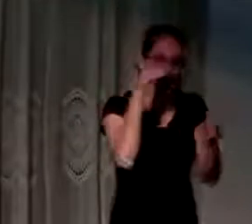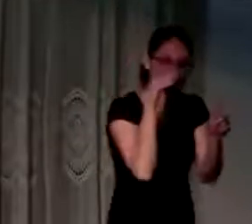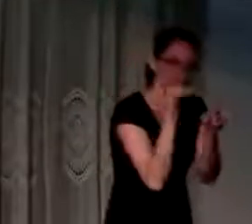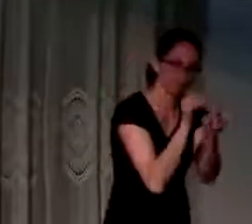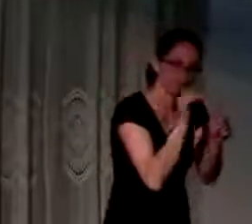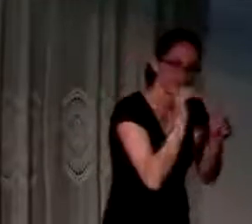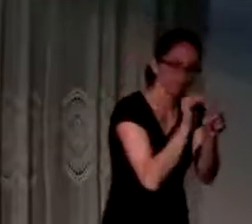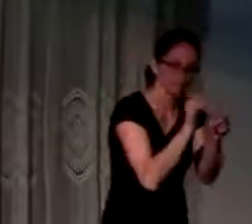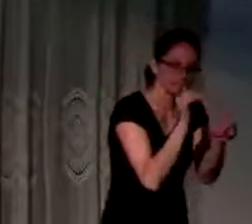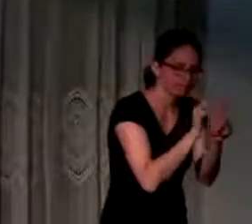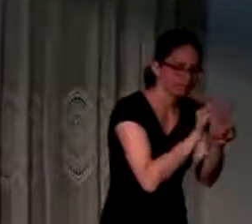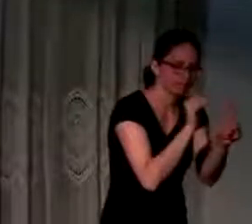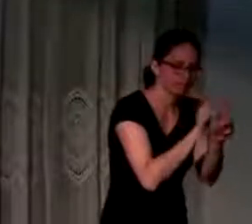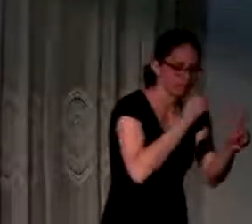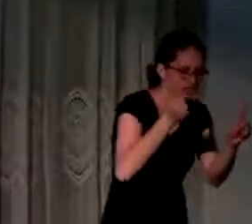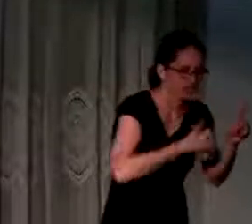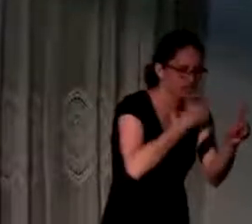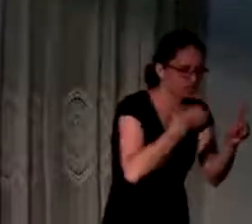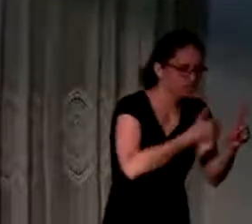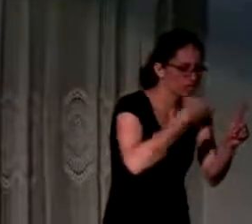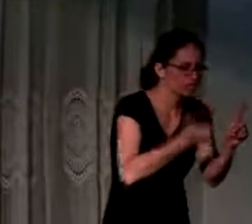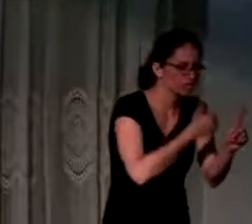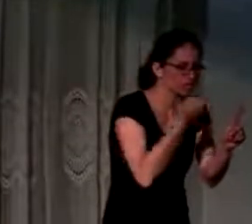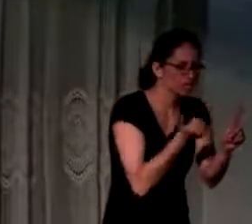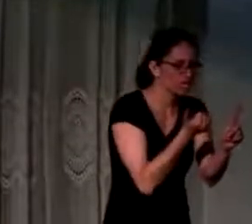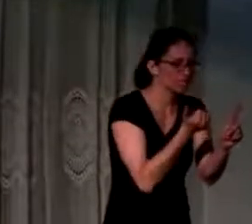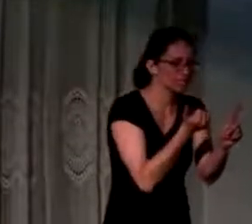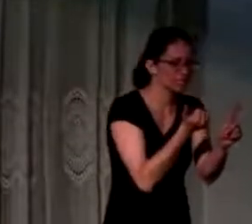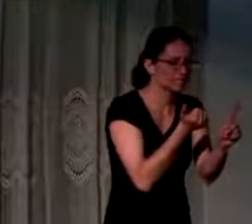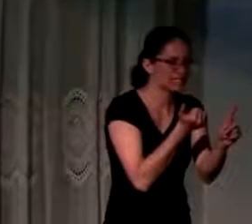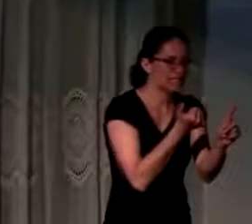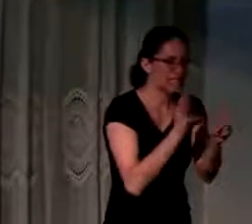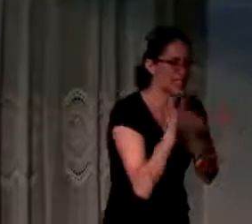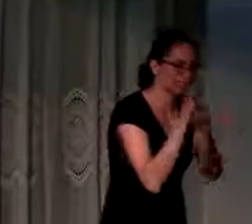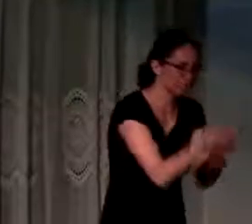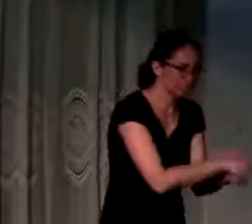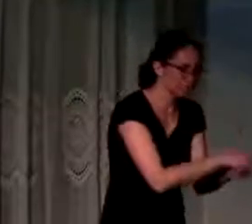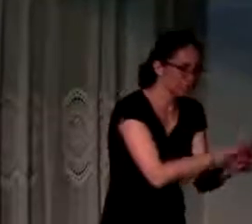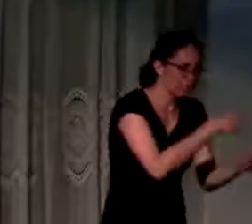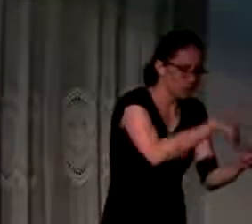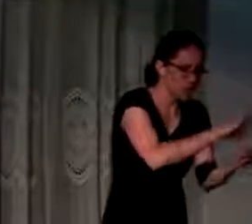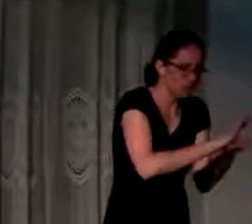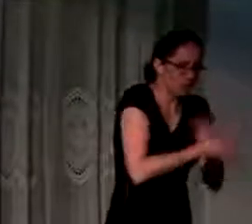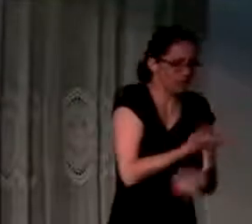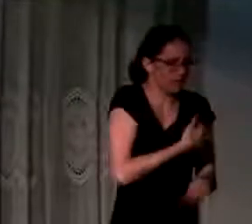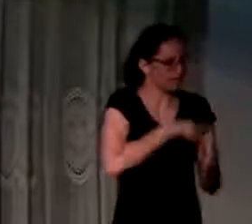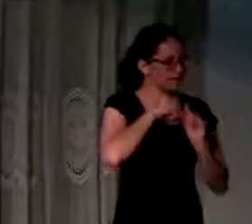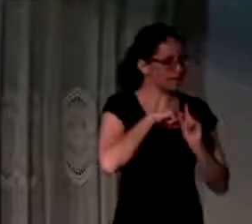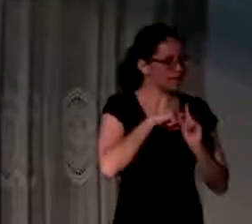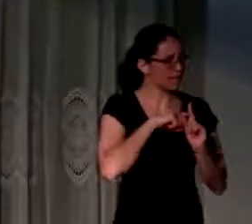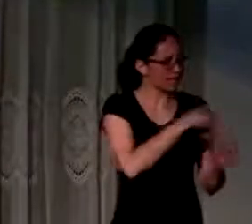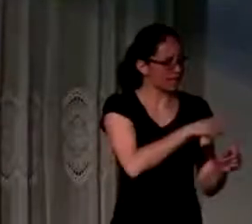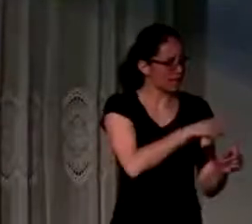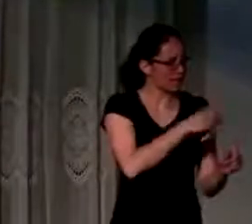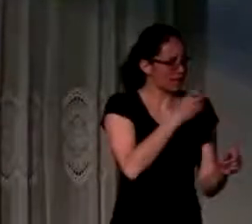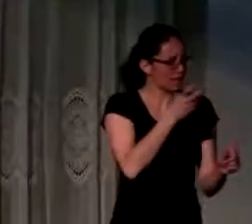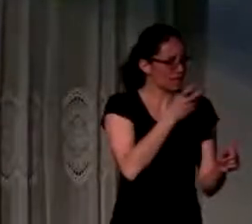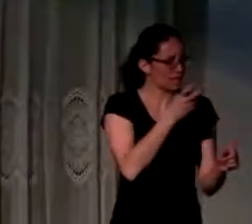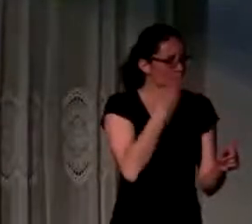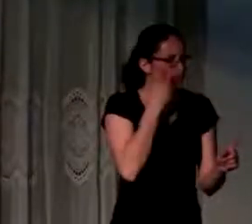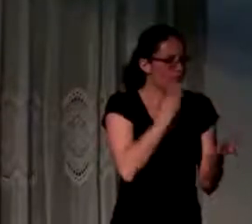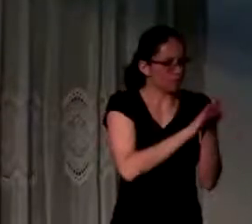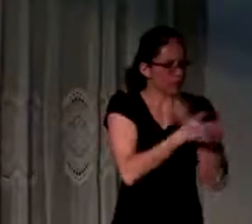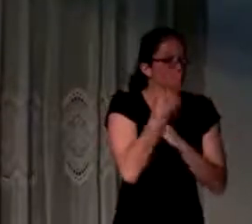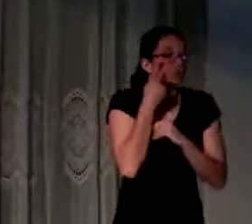for me and chase them down and tackle them to the ground and open their eyes forcibly, Lord, if need be,